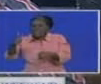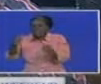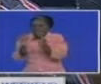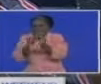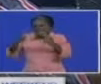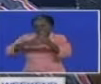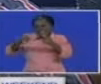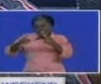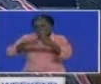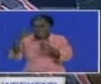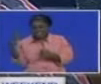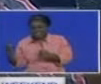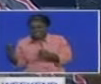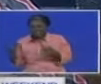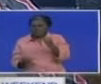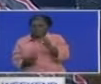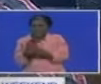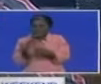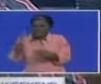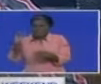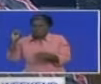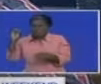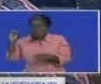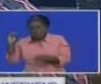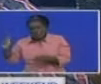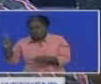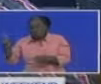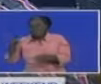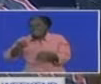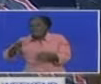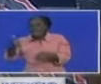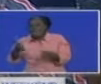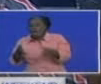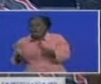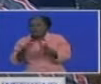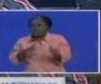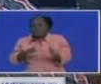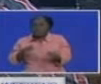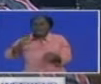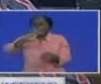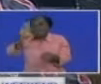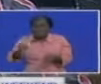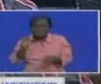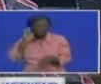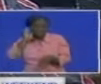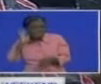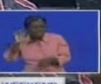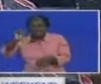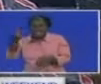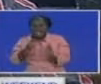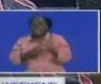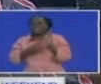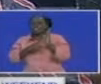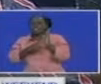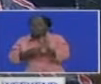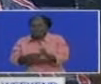1963 came up with OAU, this is another opportunity for Africa to listen to Kenya. And it has demonstrated that we